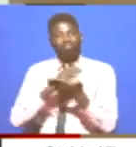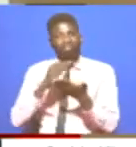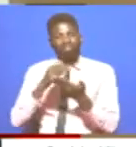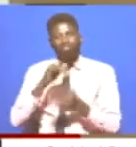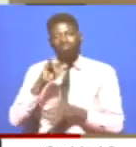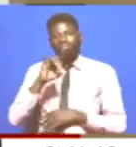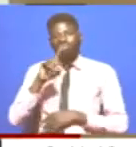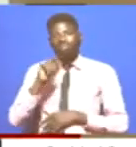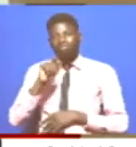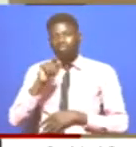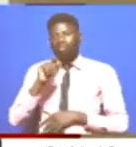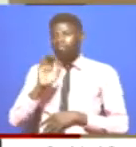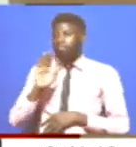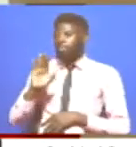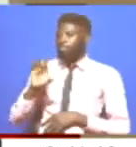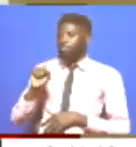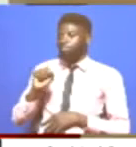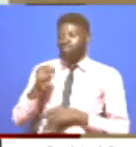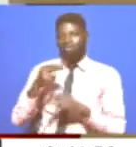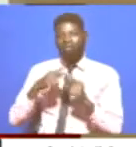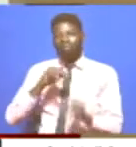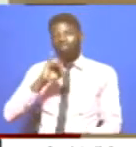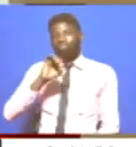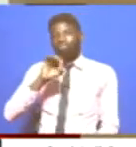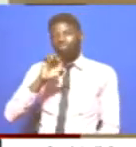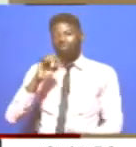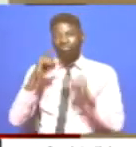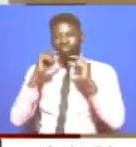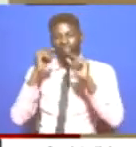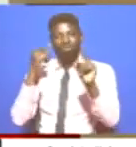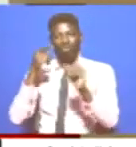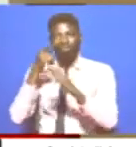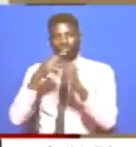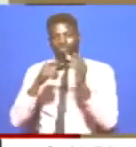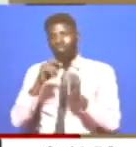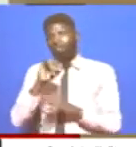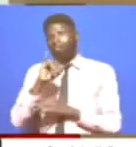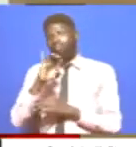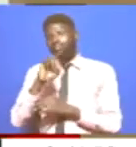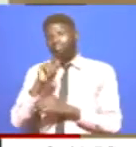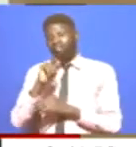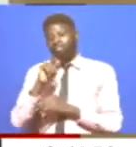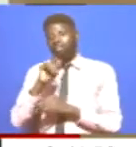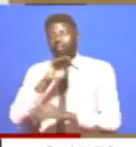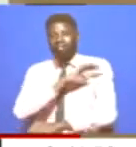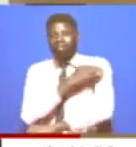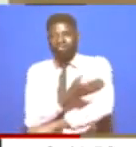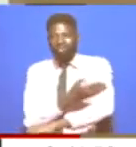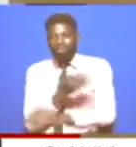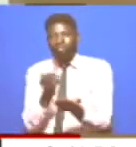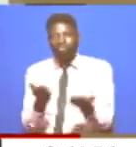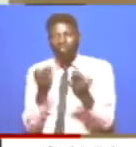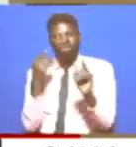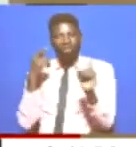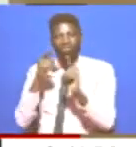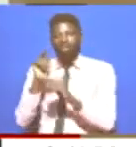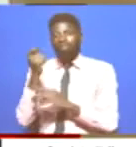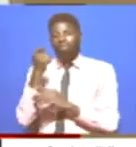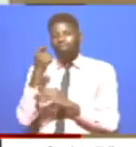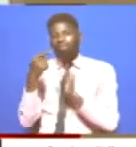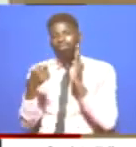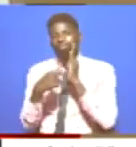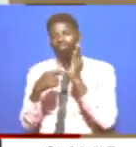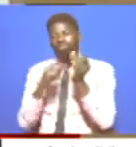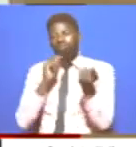Secretary Joe Mucheru says the move will help to improve digital capacities as part of Kenya's digital transformation agenda.